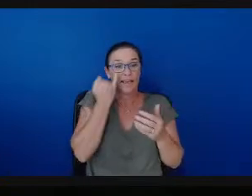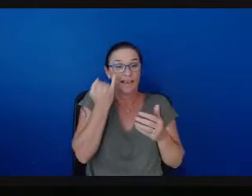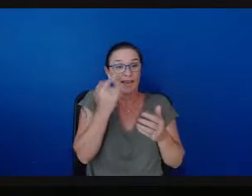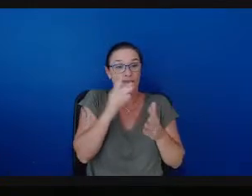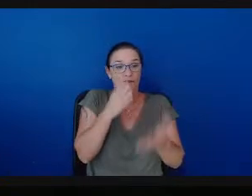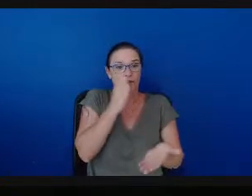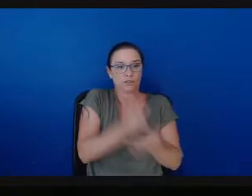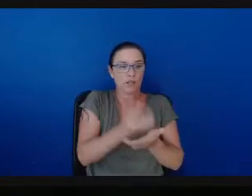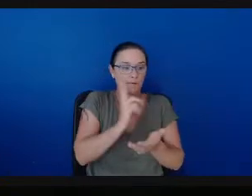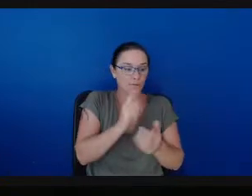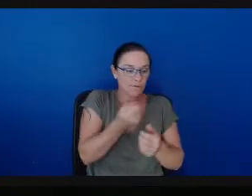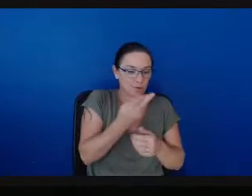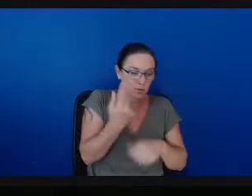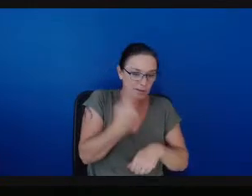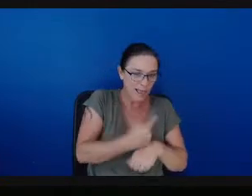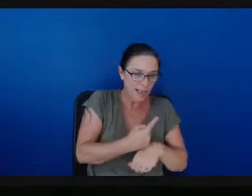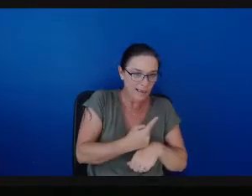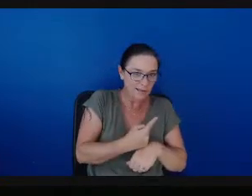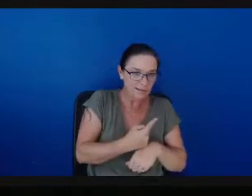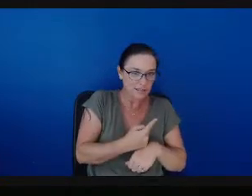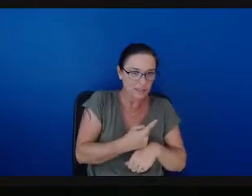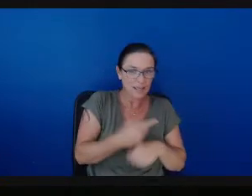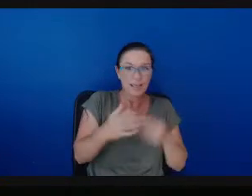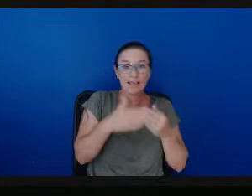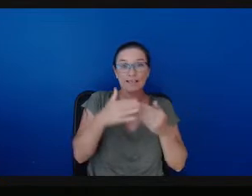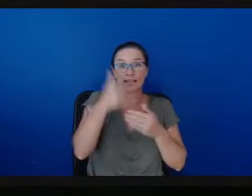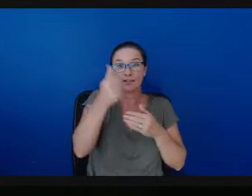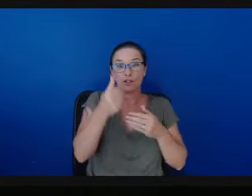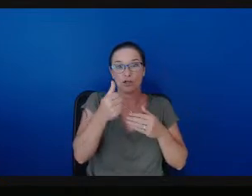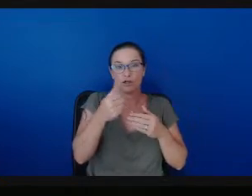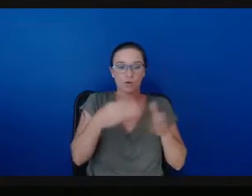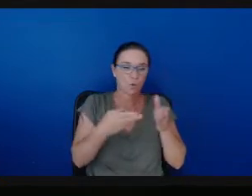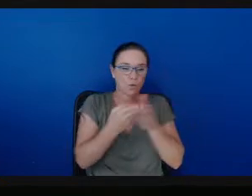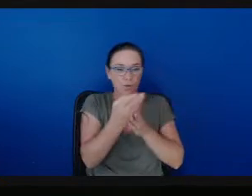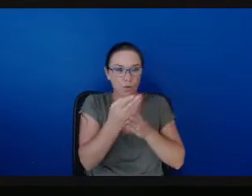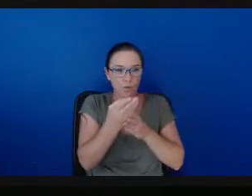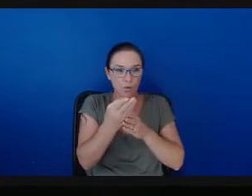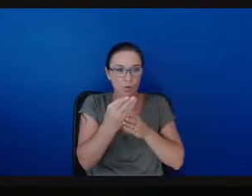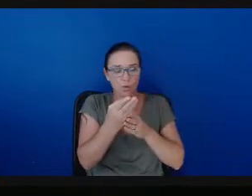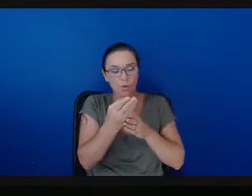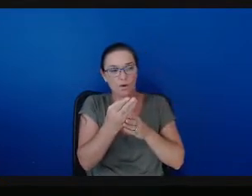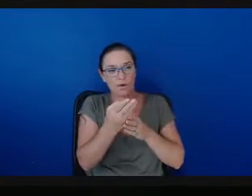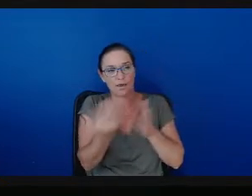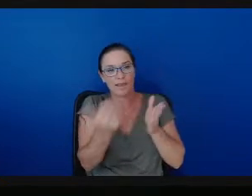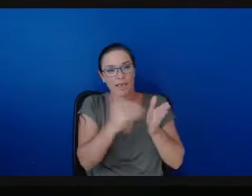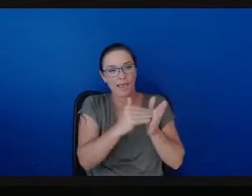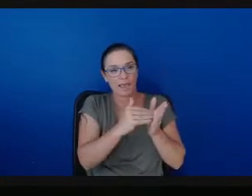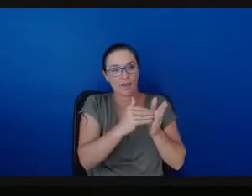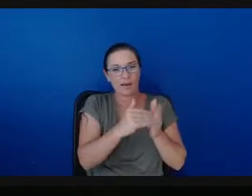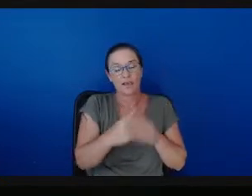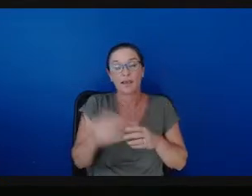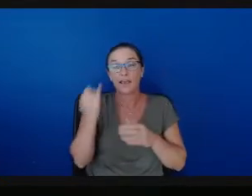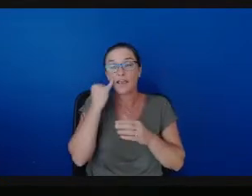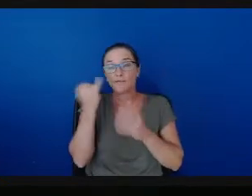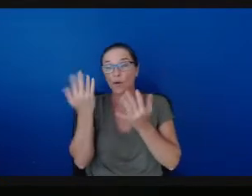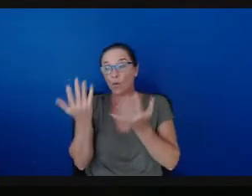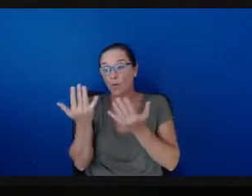couple of days, then it's much easier to reoccupy that pathway than if you're waiting 2 months afterwards and you're given it a chance to really